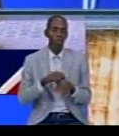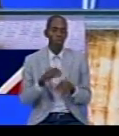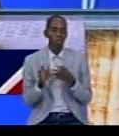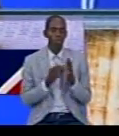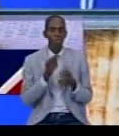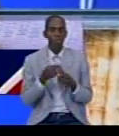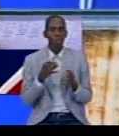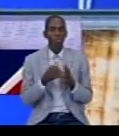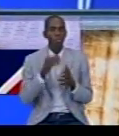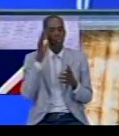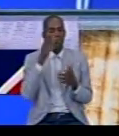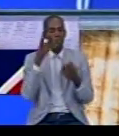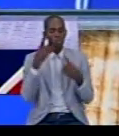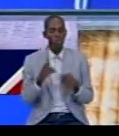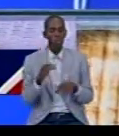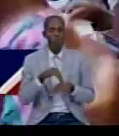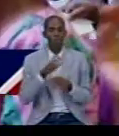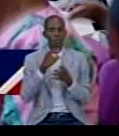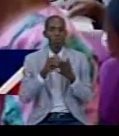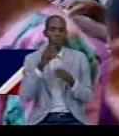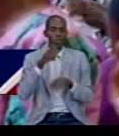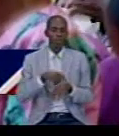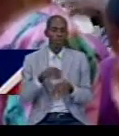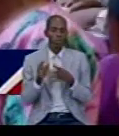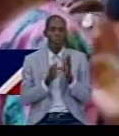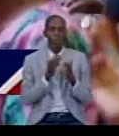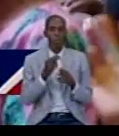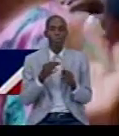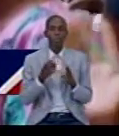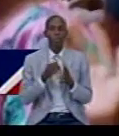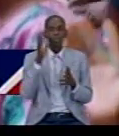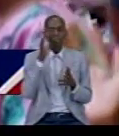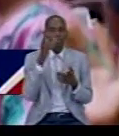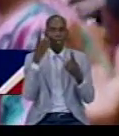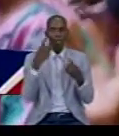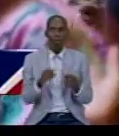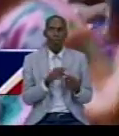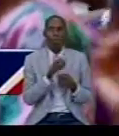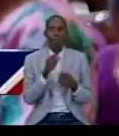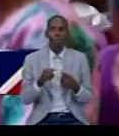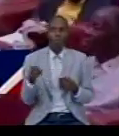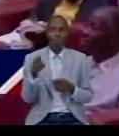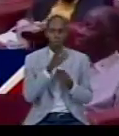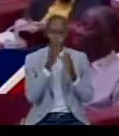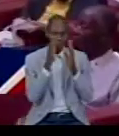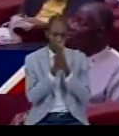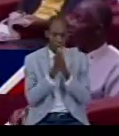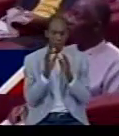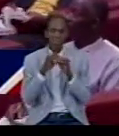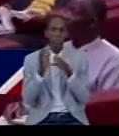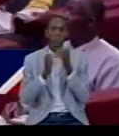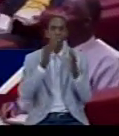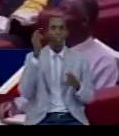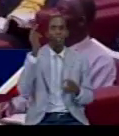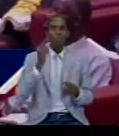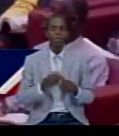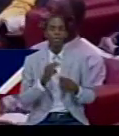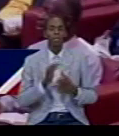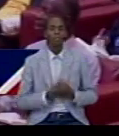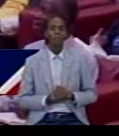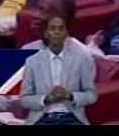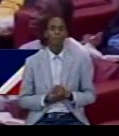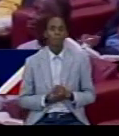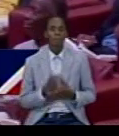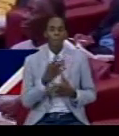shall come to pass at your own time. It shall come to pass when you pray. Amen.